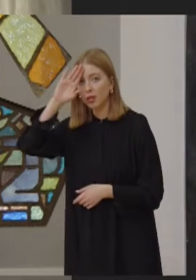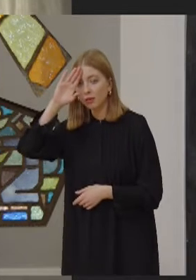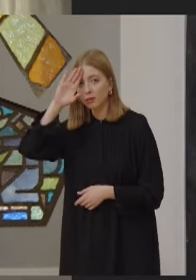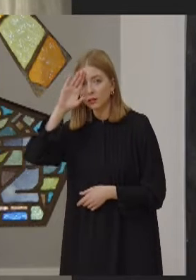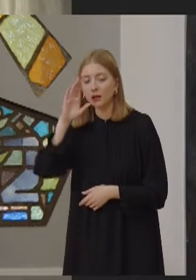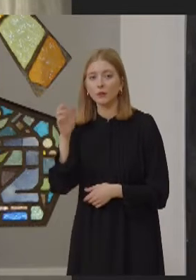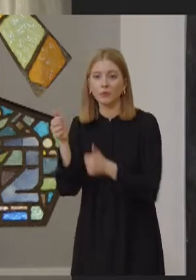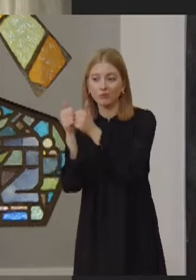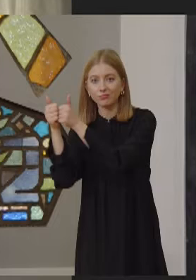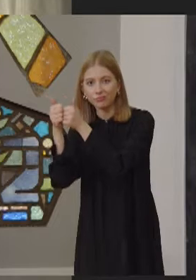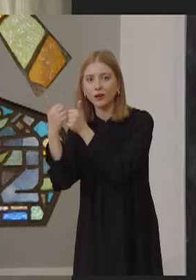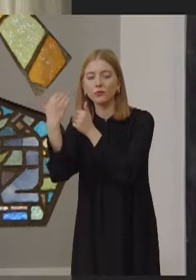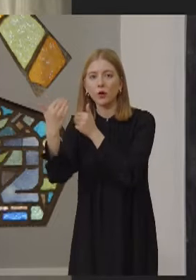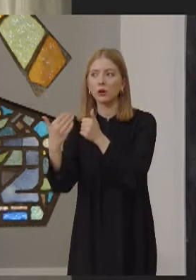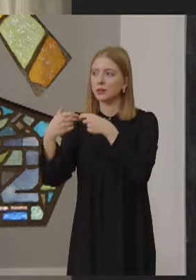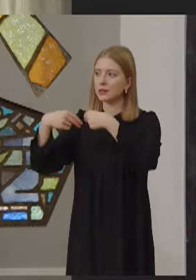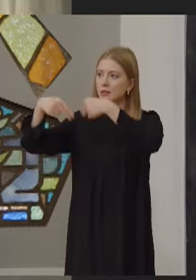put